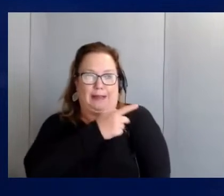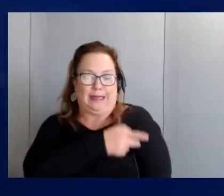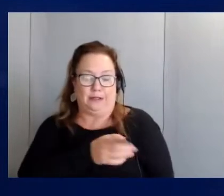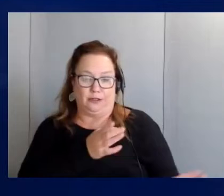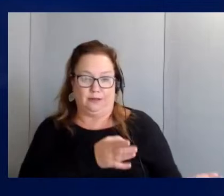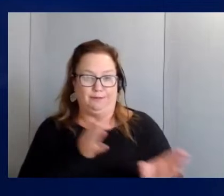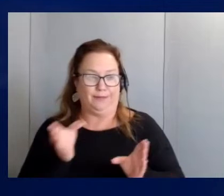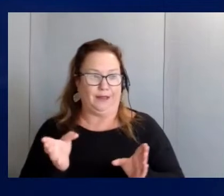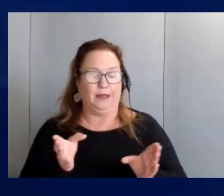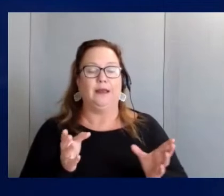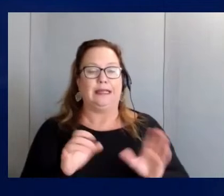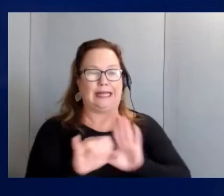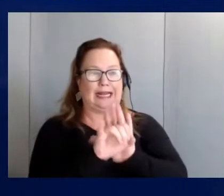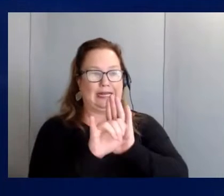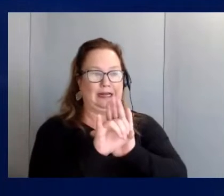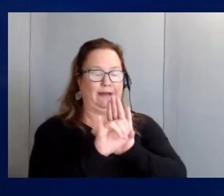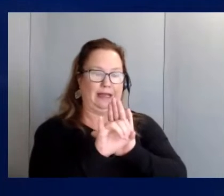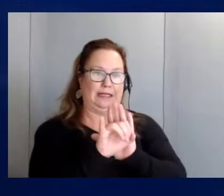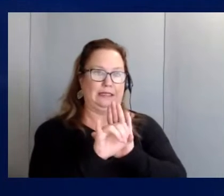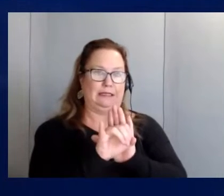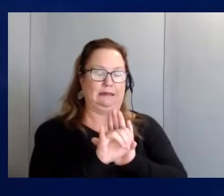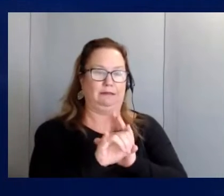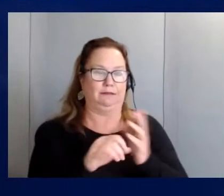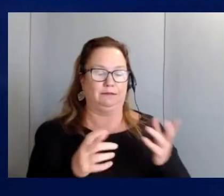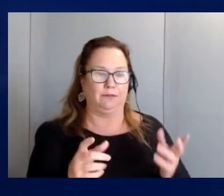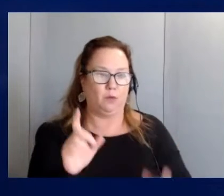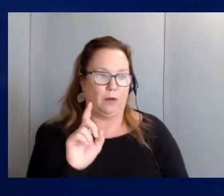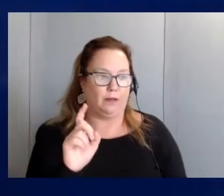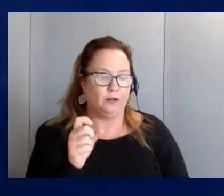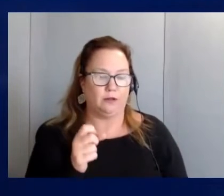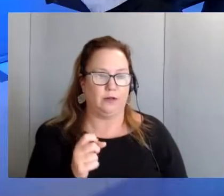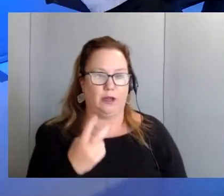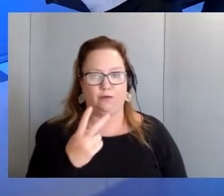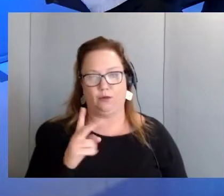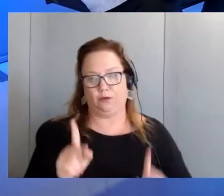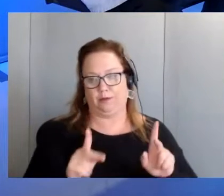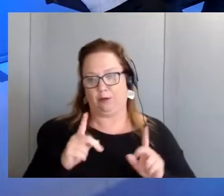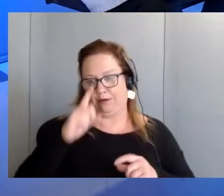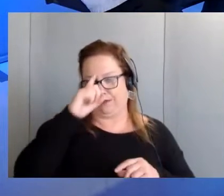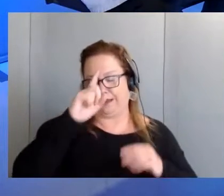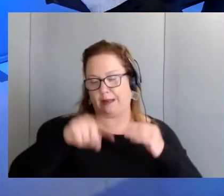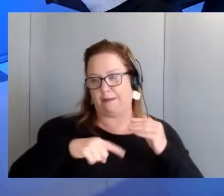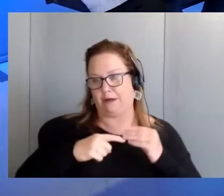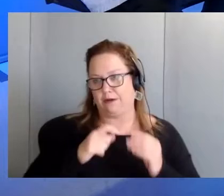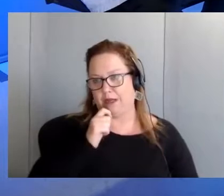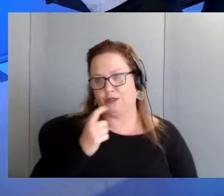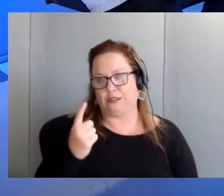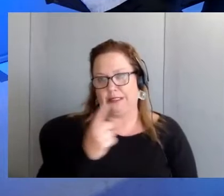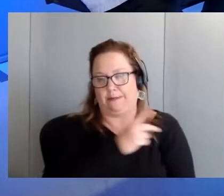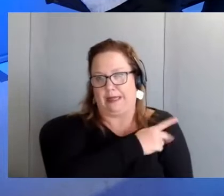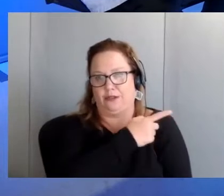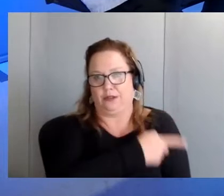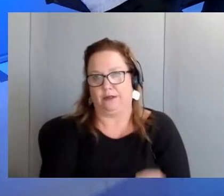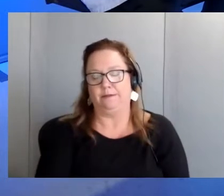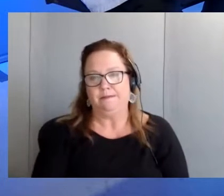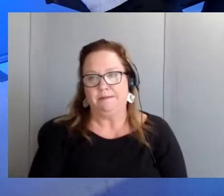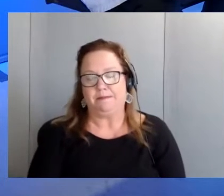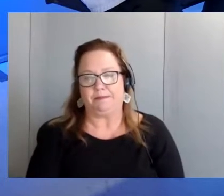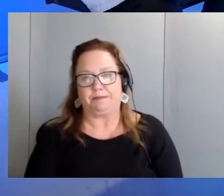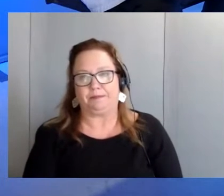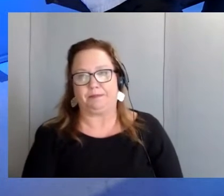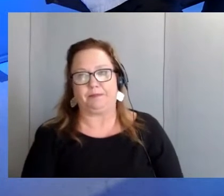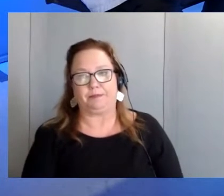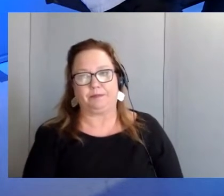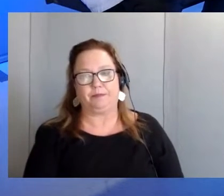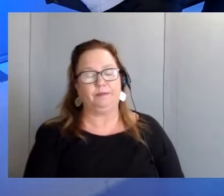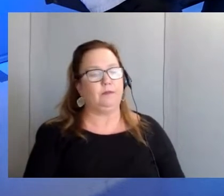that identifies the place that the person should be. Yeah, you have two people you have to take into consideration, not just the patient or the person with Alzheimer's. Dr. Burns,